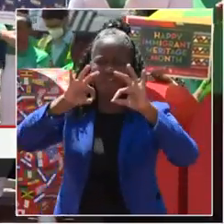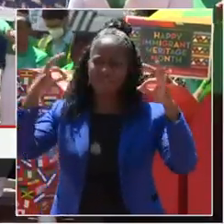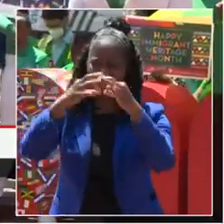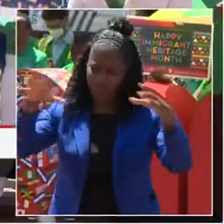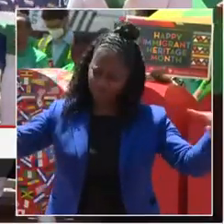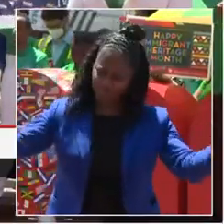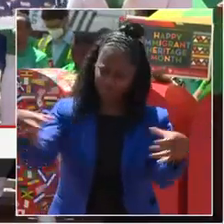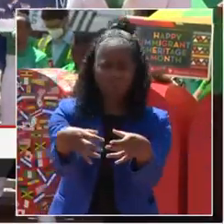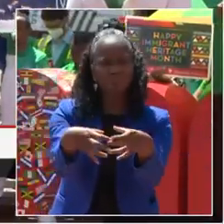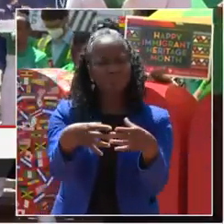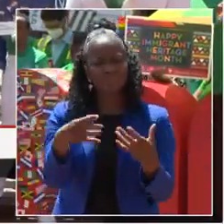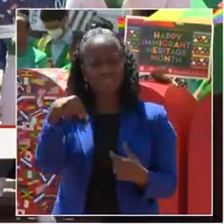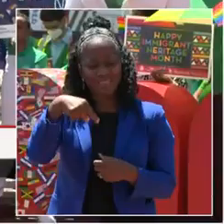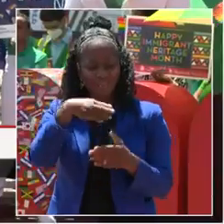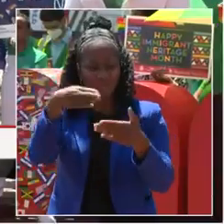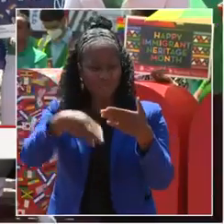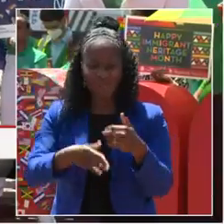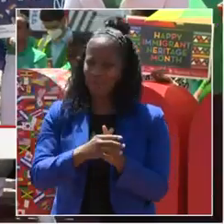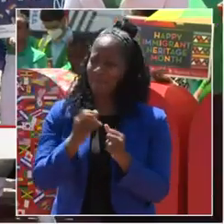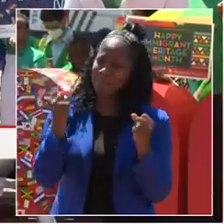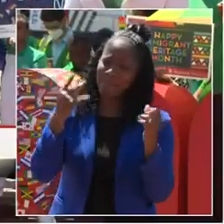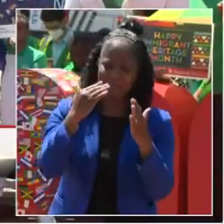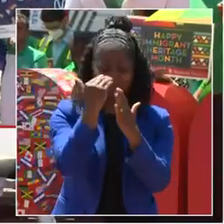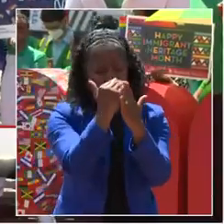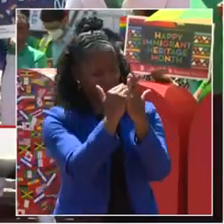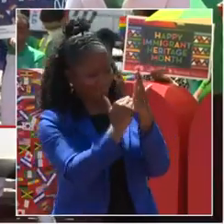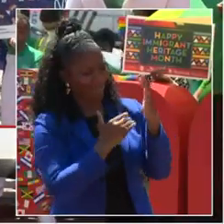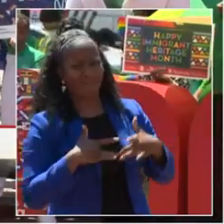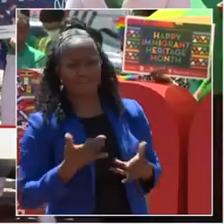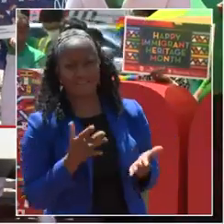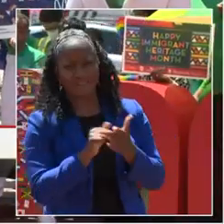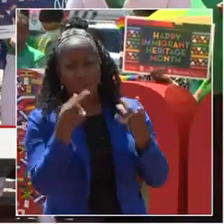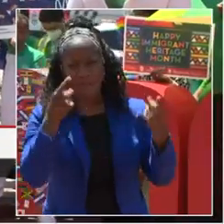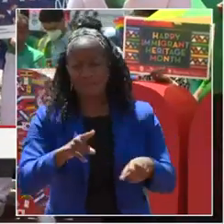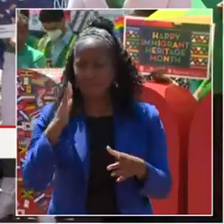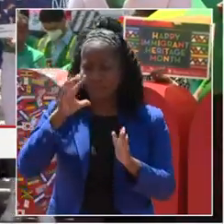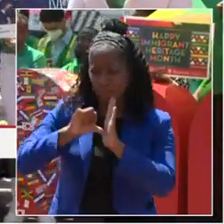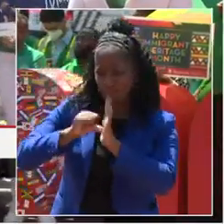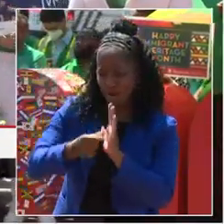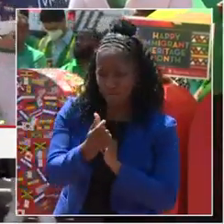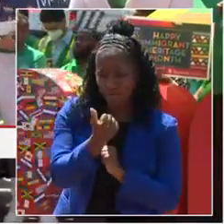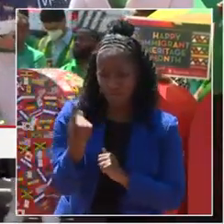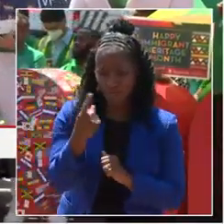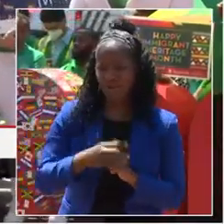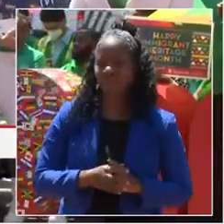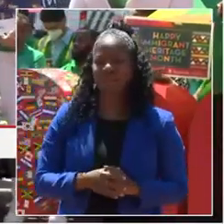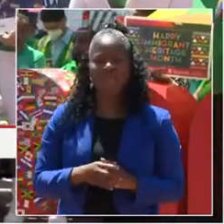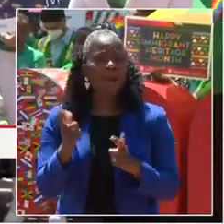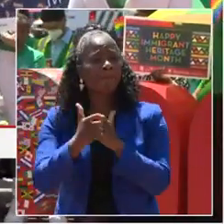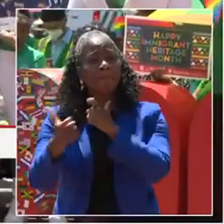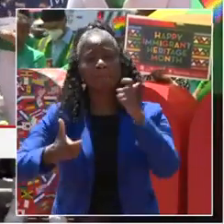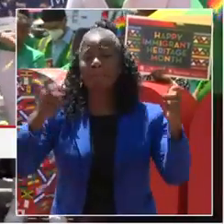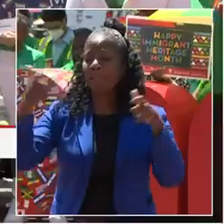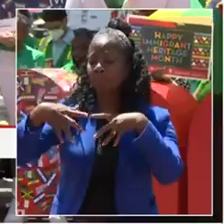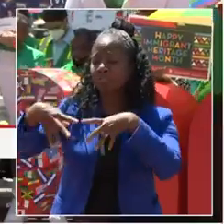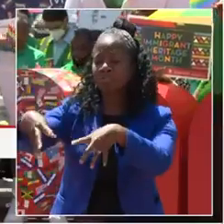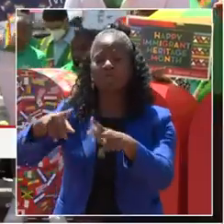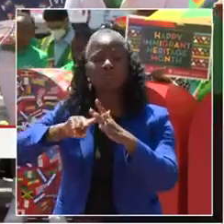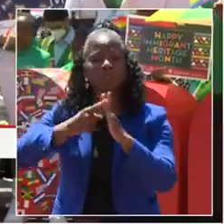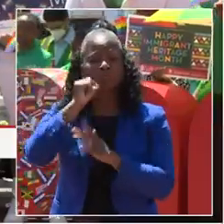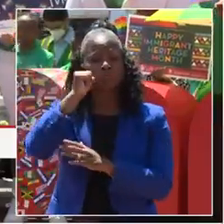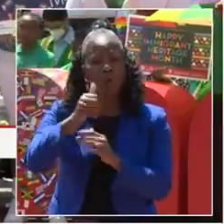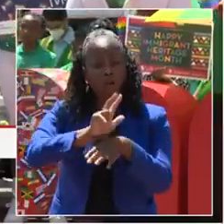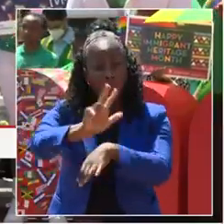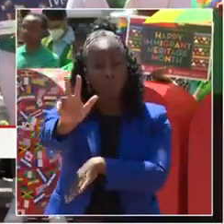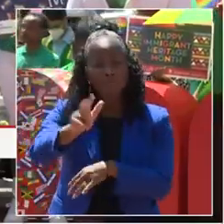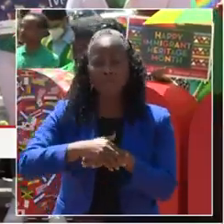weekend, and we have a slate of events that will impress everyone. Our large-scale parade will start tomorrow at 3 o'clock at